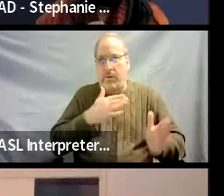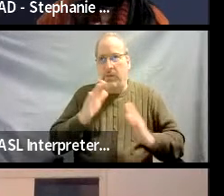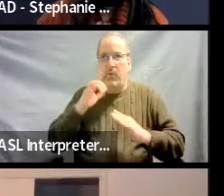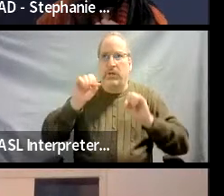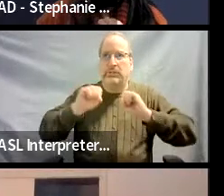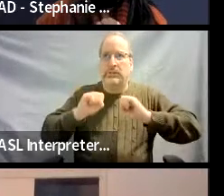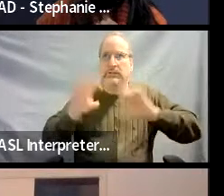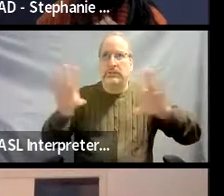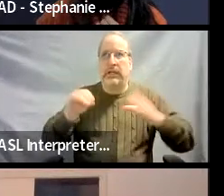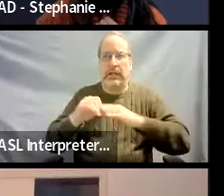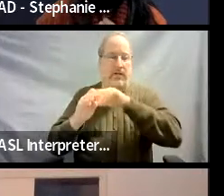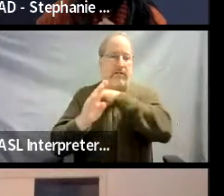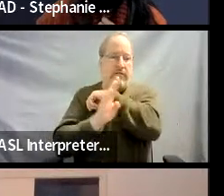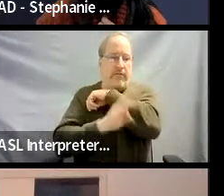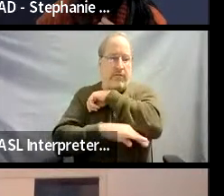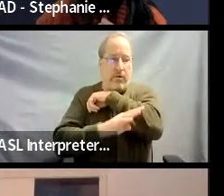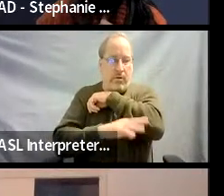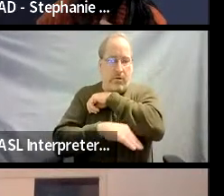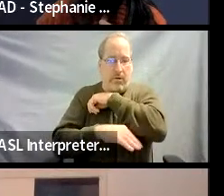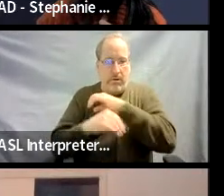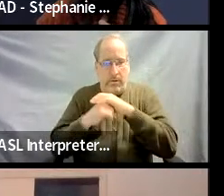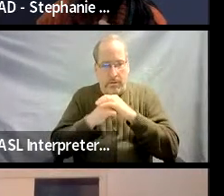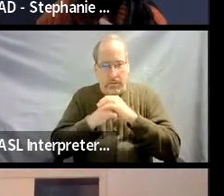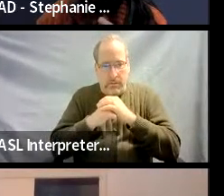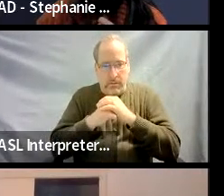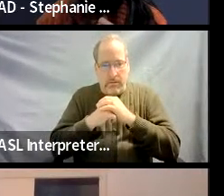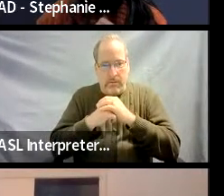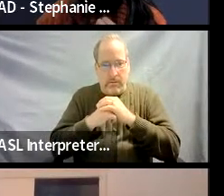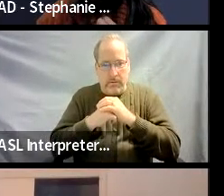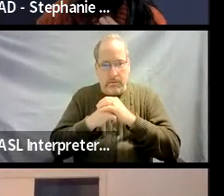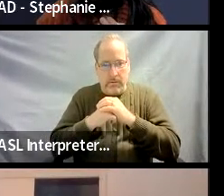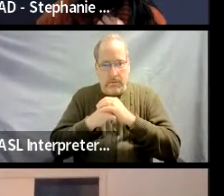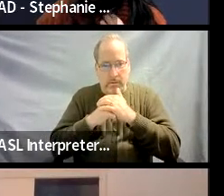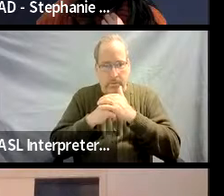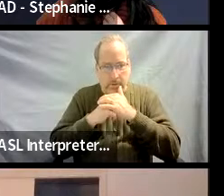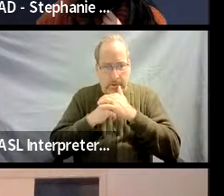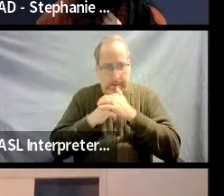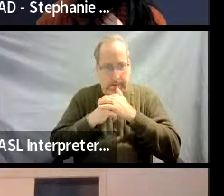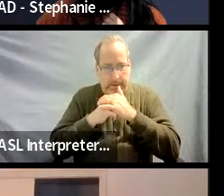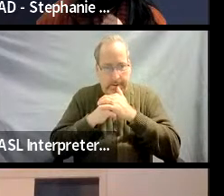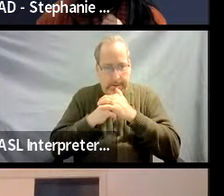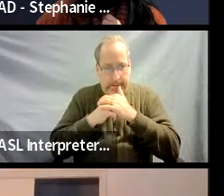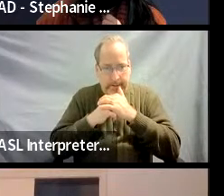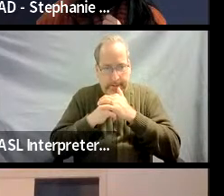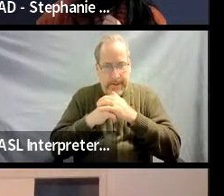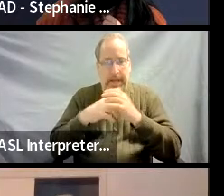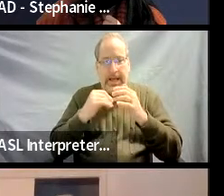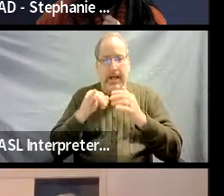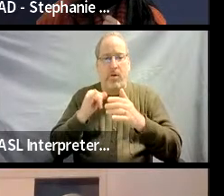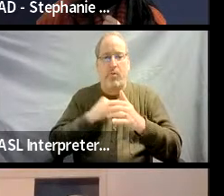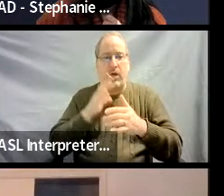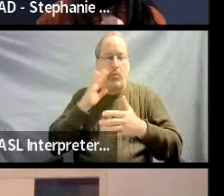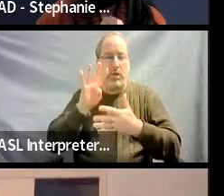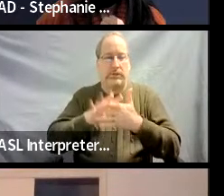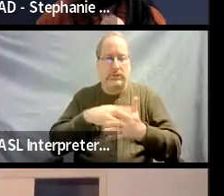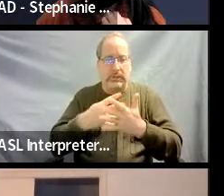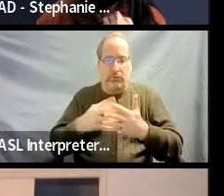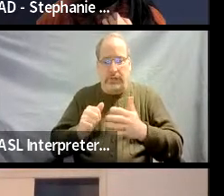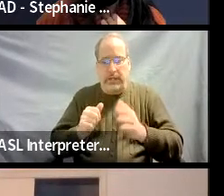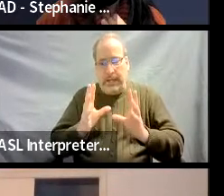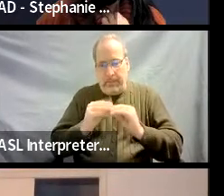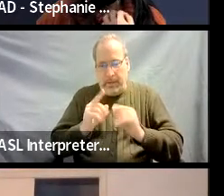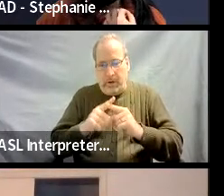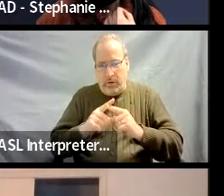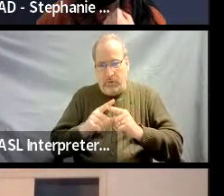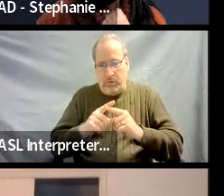the fall. And then at that time, we also will schedule community meetings to share